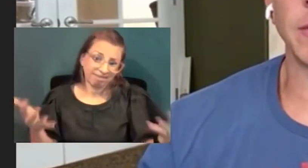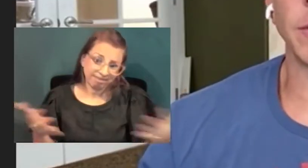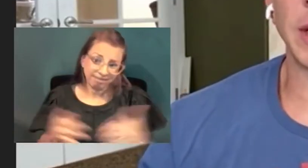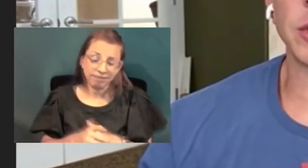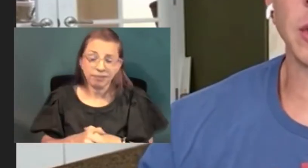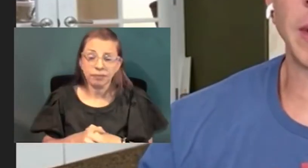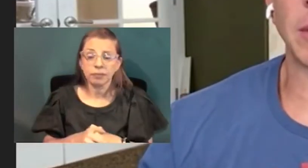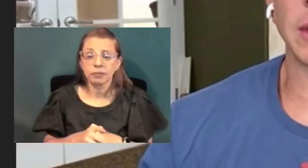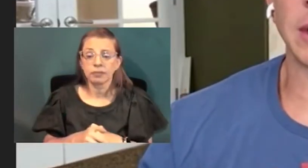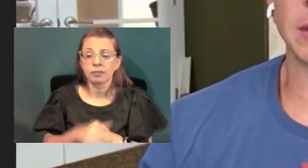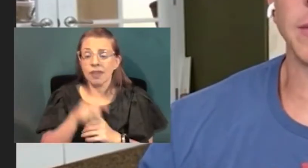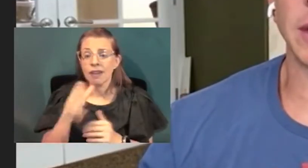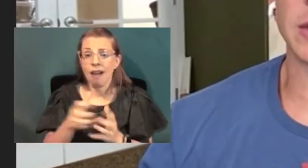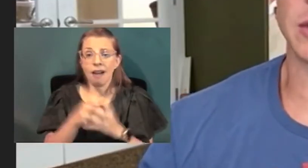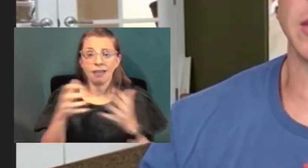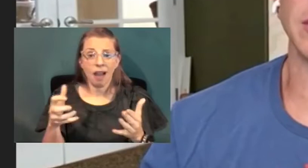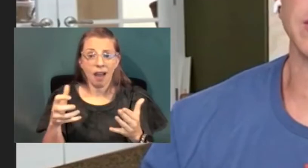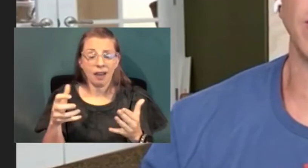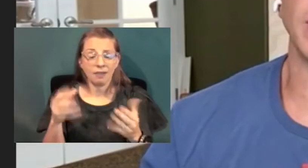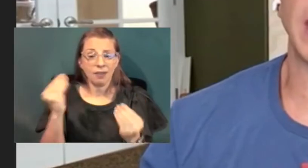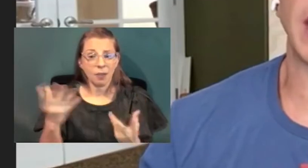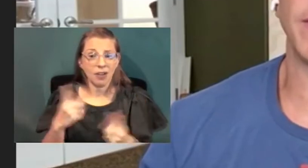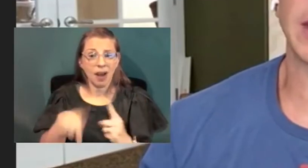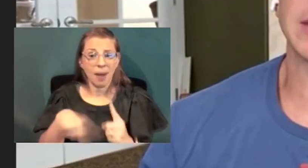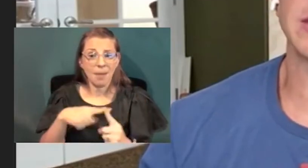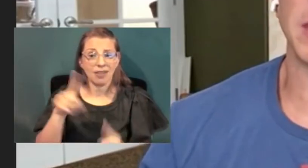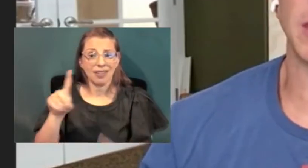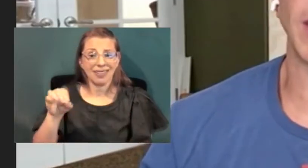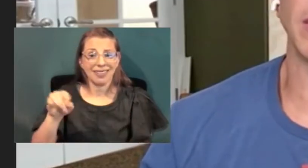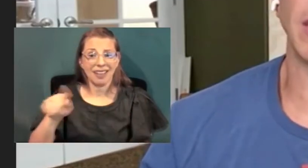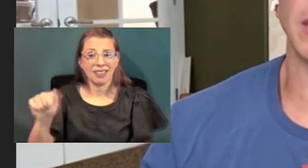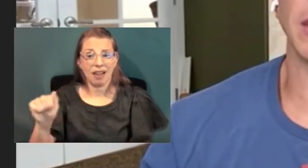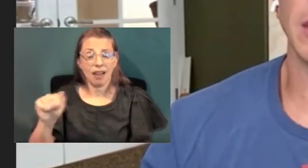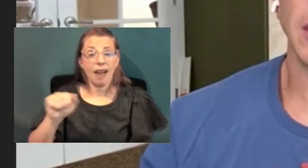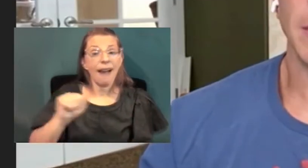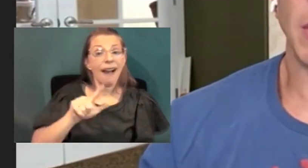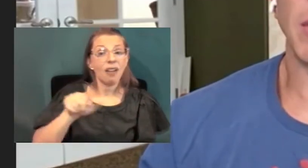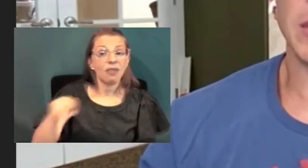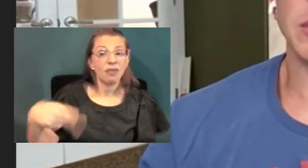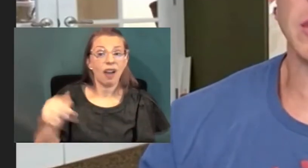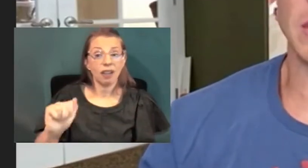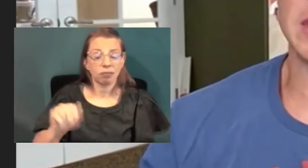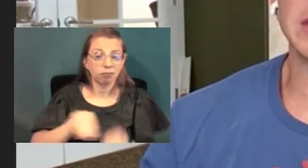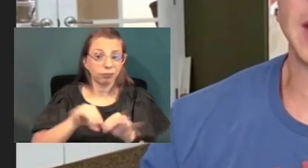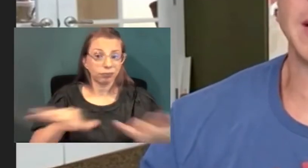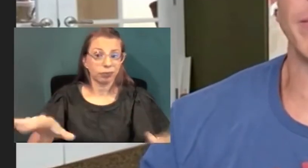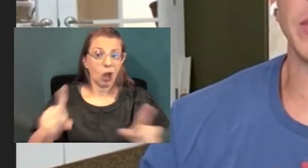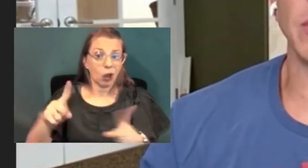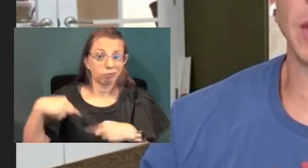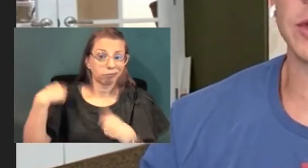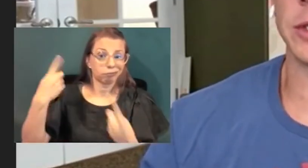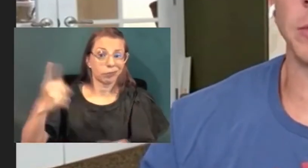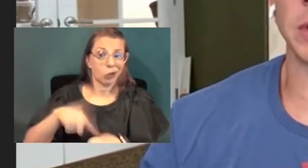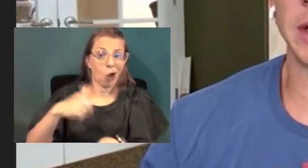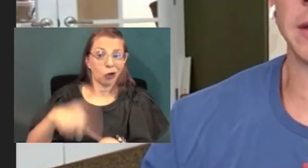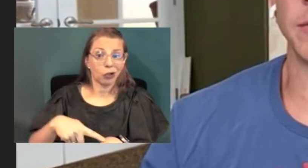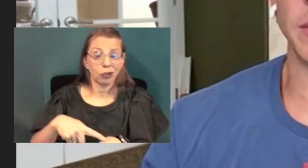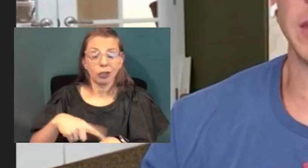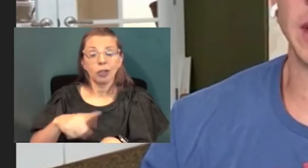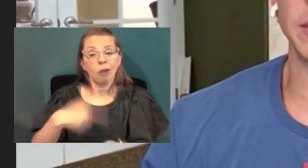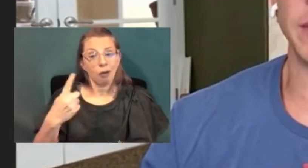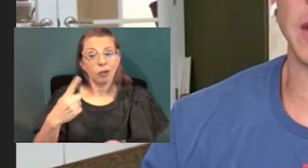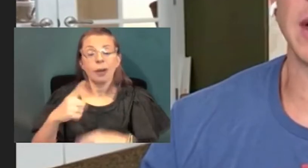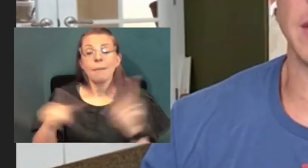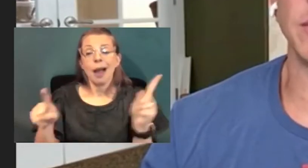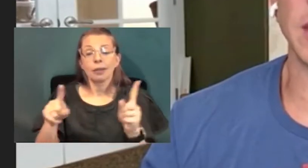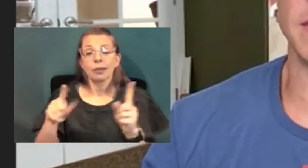much information about the Delta variant. Certainly there's more about Alpha because it's been around longer. But what we do know is that you are still protected from